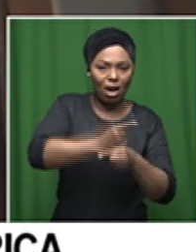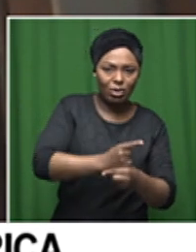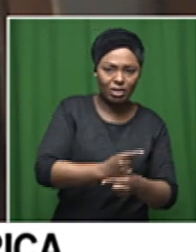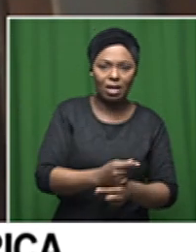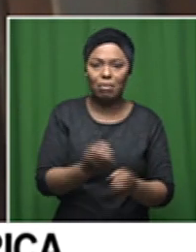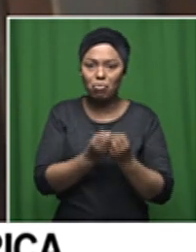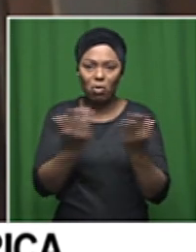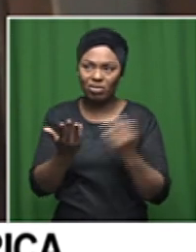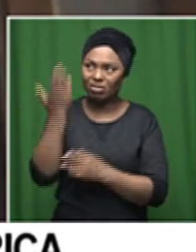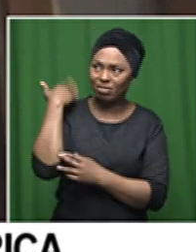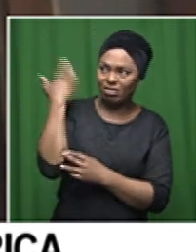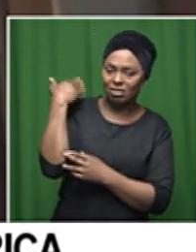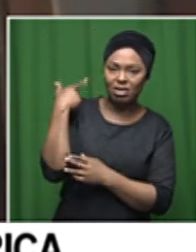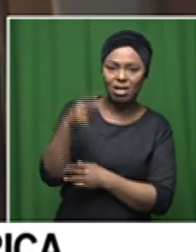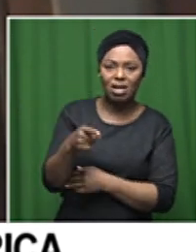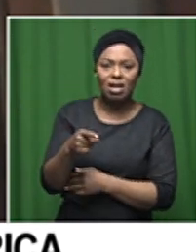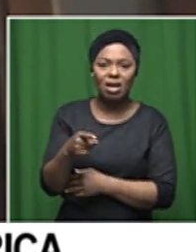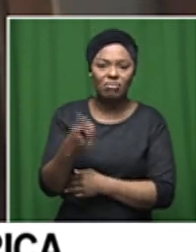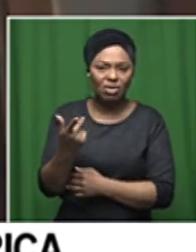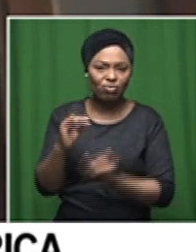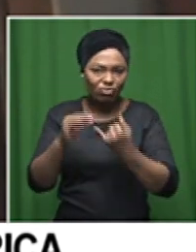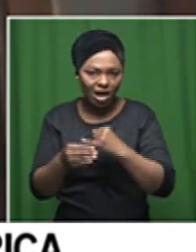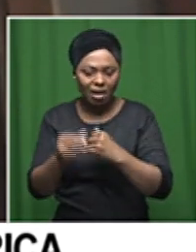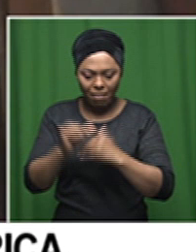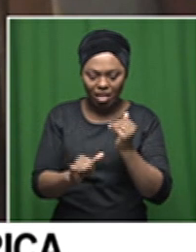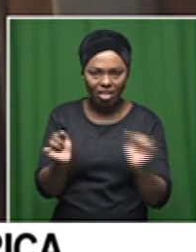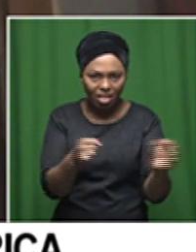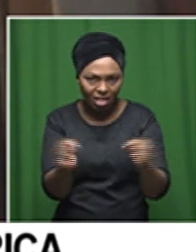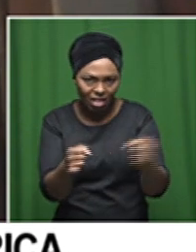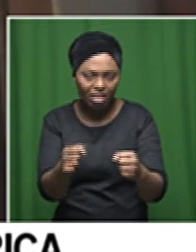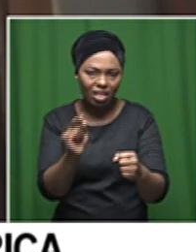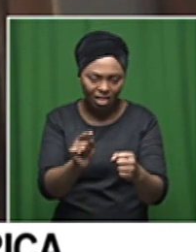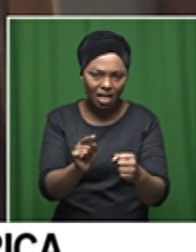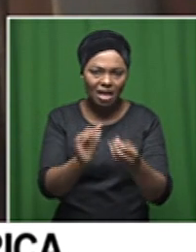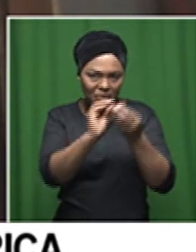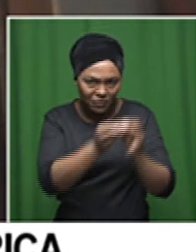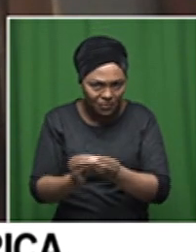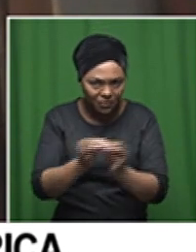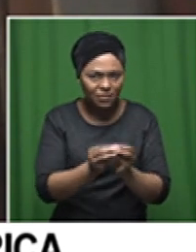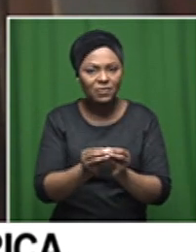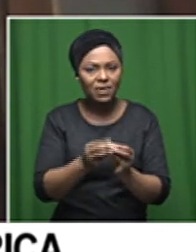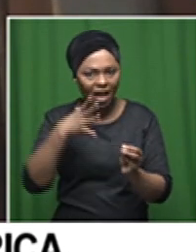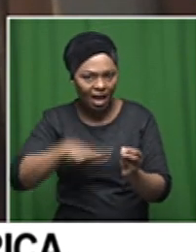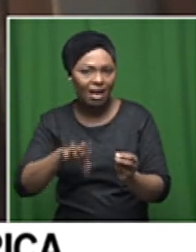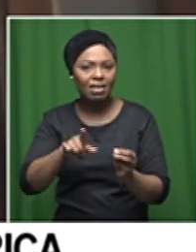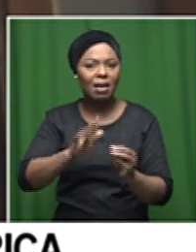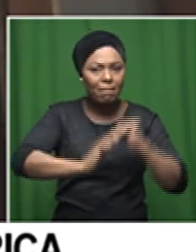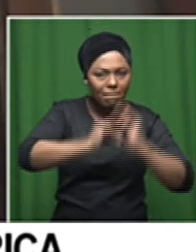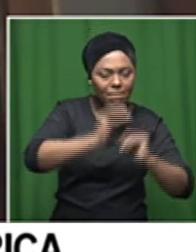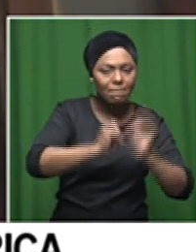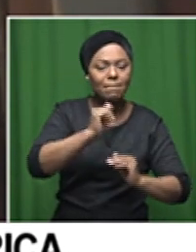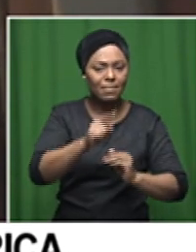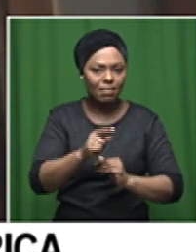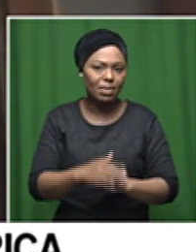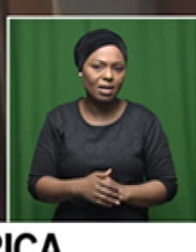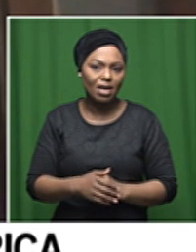revision in the past few months to even put critical issues on the short-term plan so